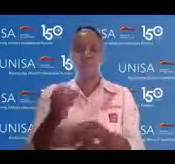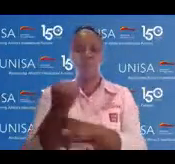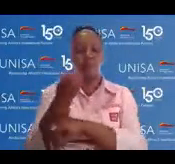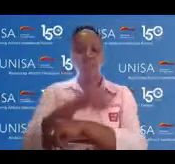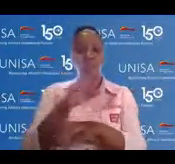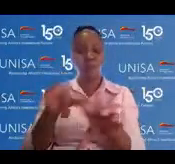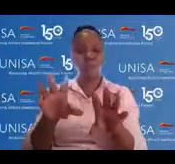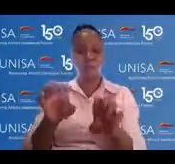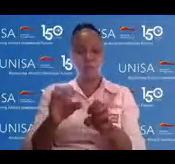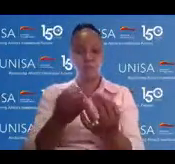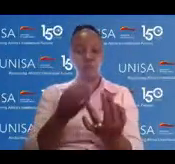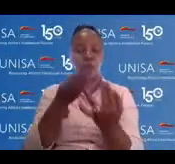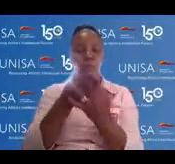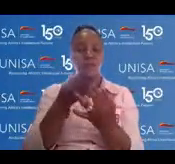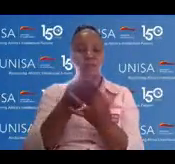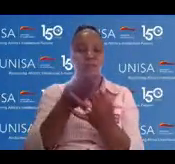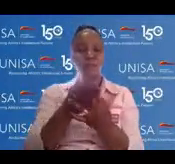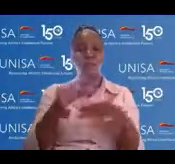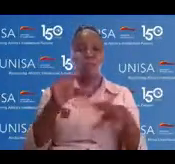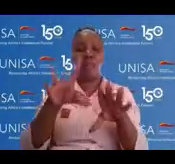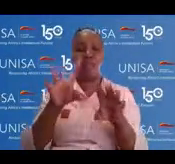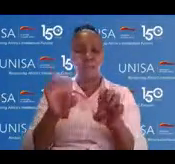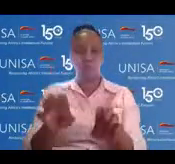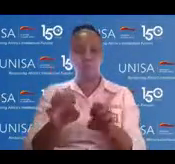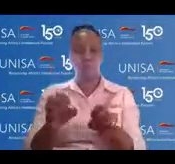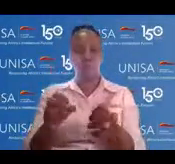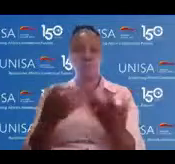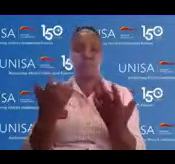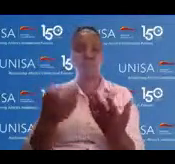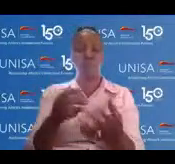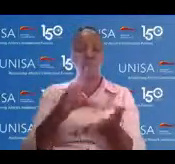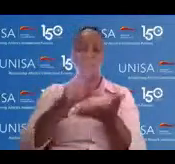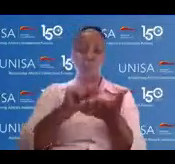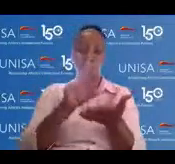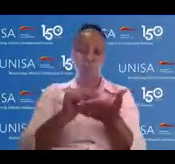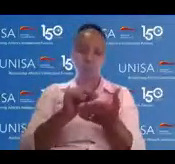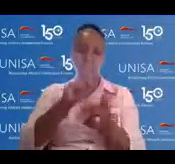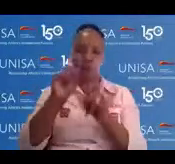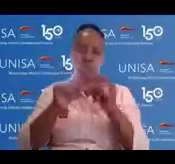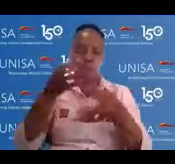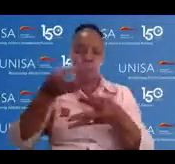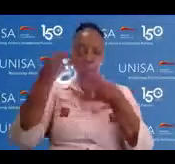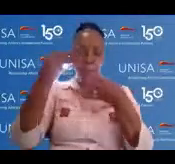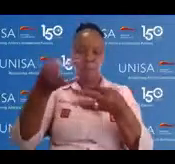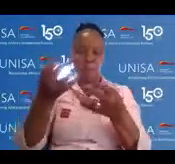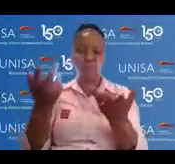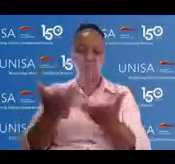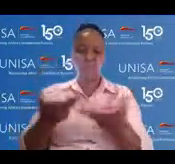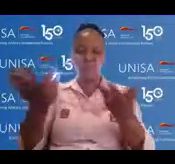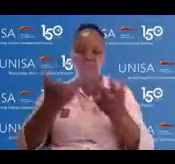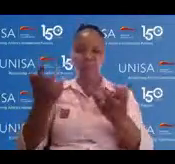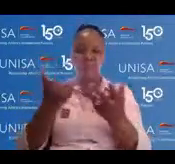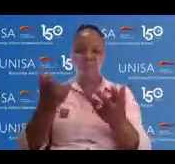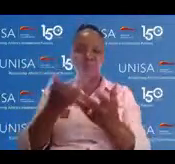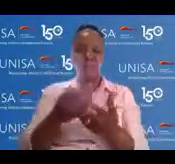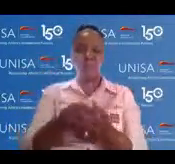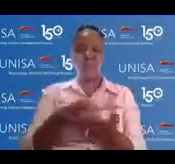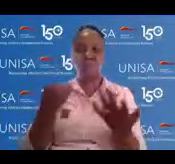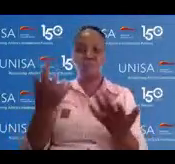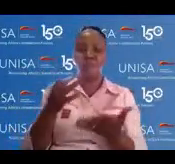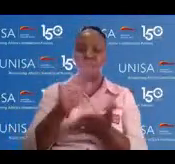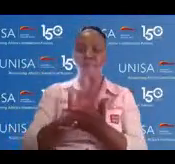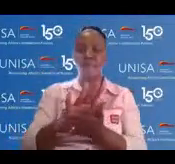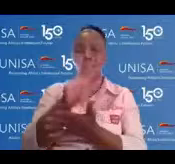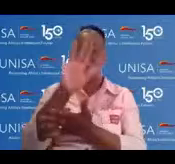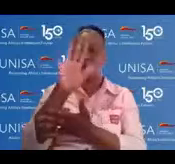your exam where you can download the question paper, where you can access this 15 minutes before your exam starts. So we're